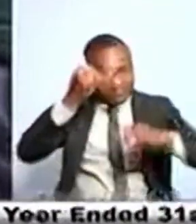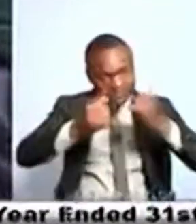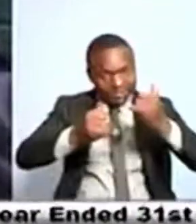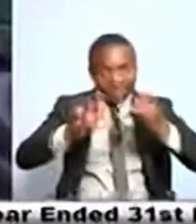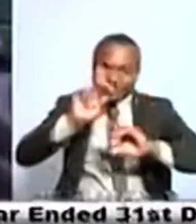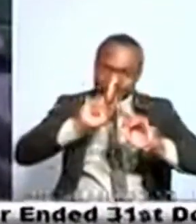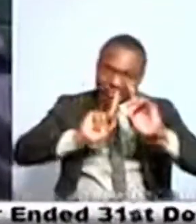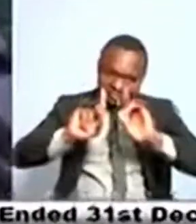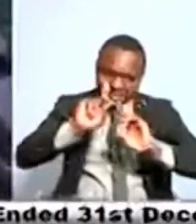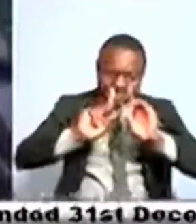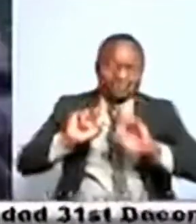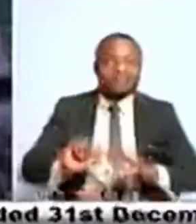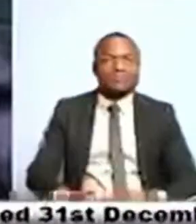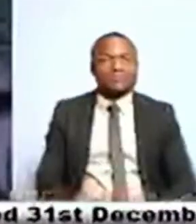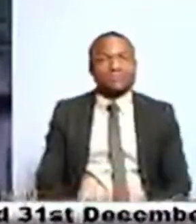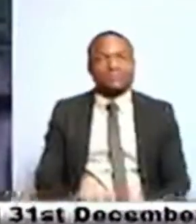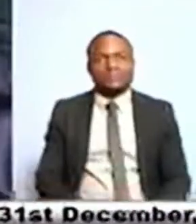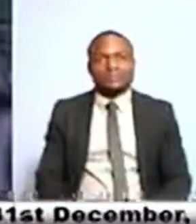debate.